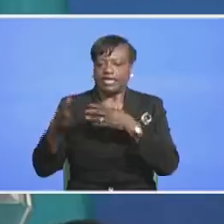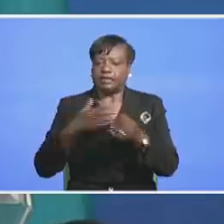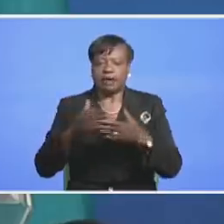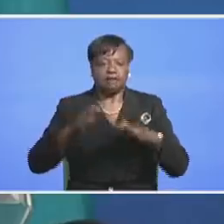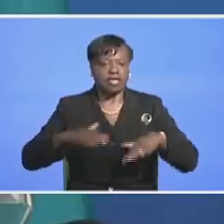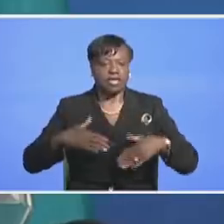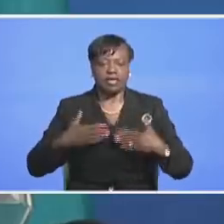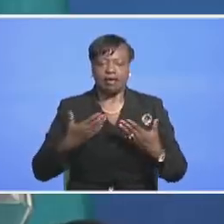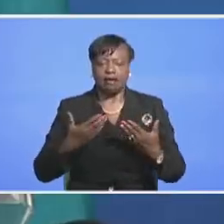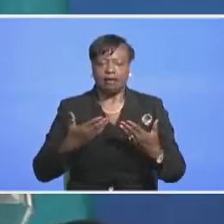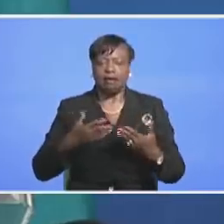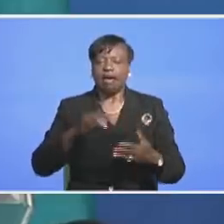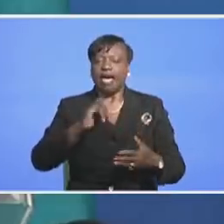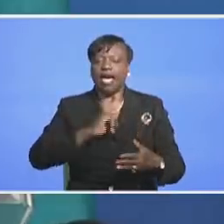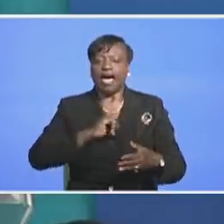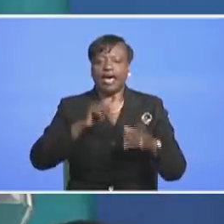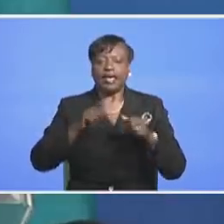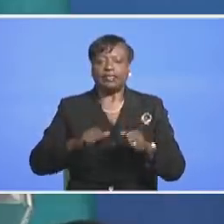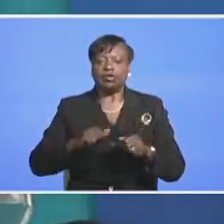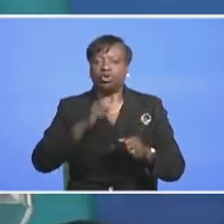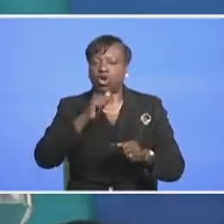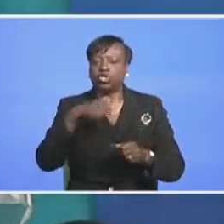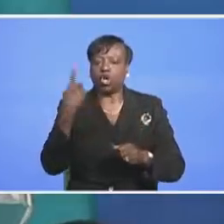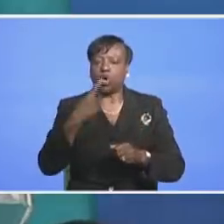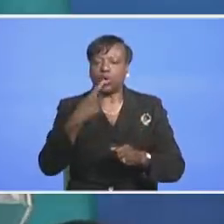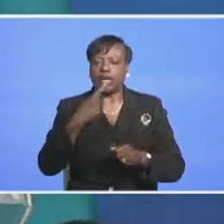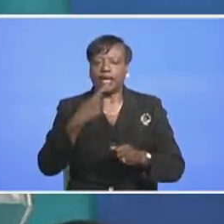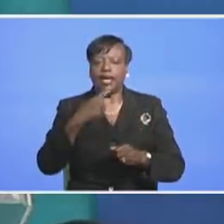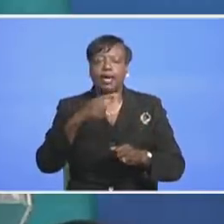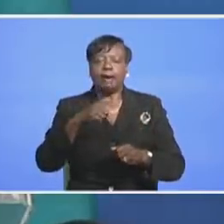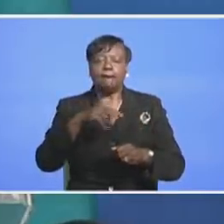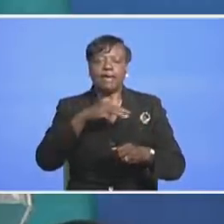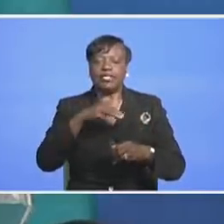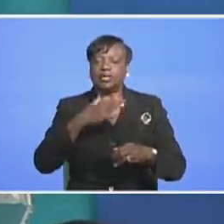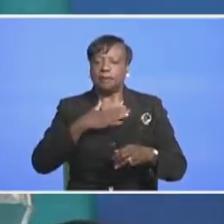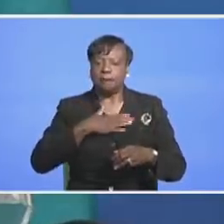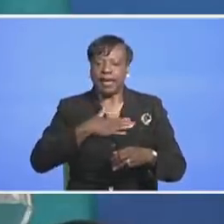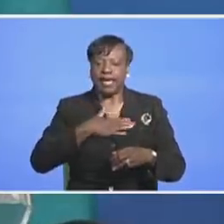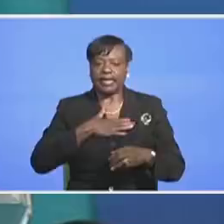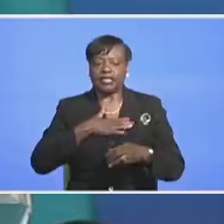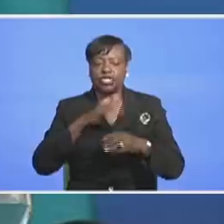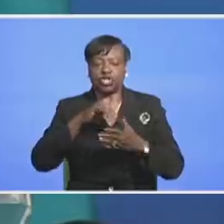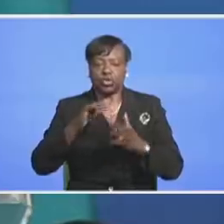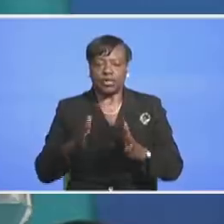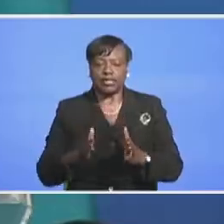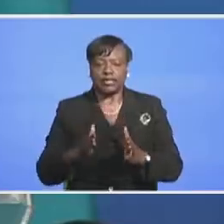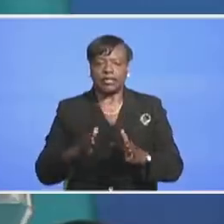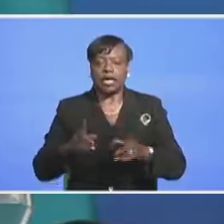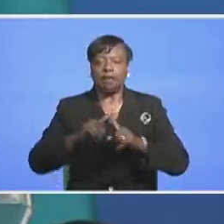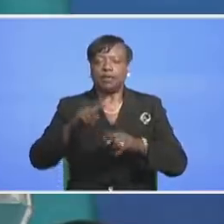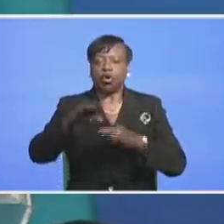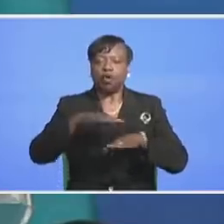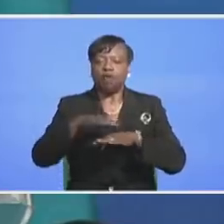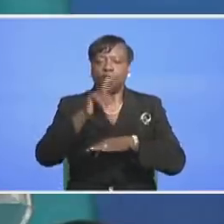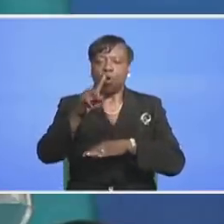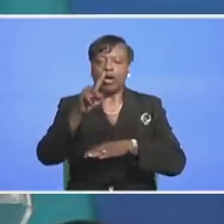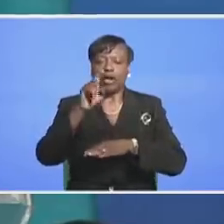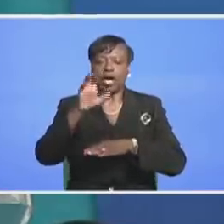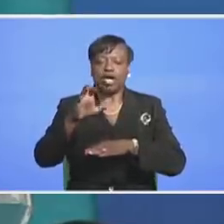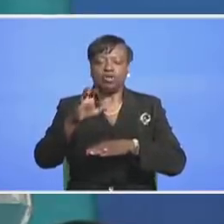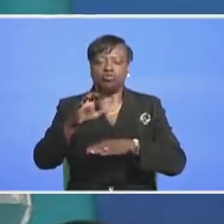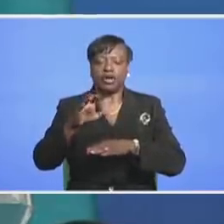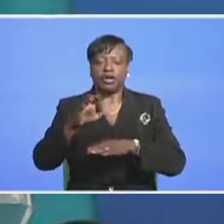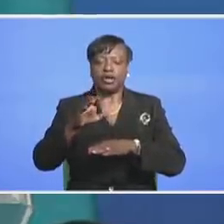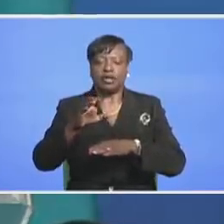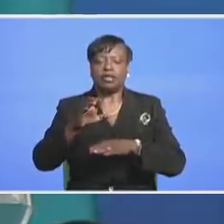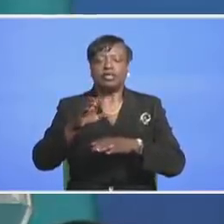young, I am privileged to not only mentor my students that I teach, but over 100 students in our